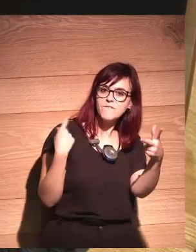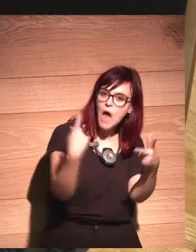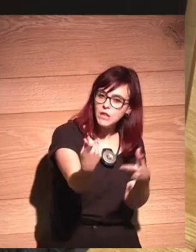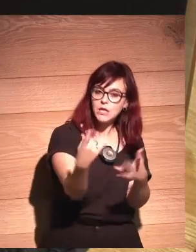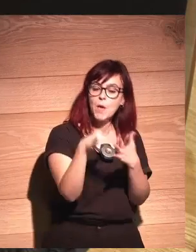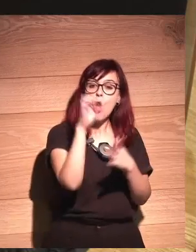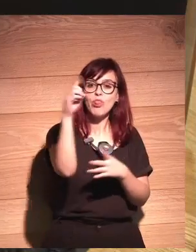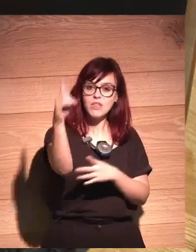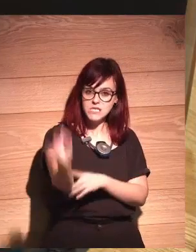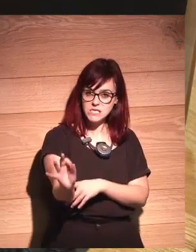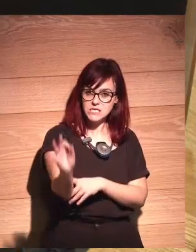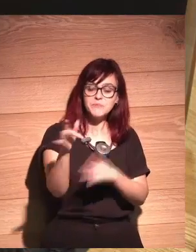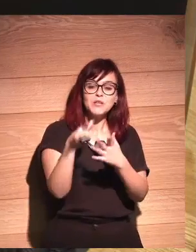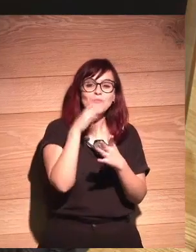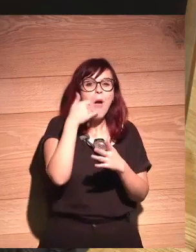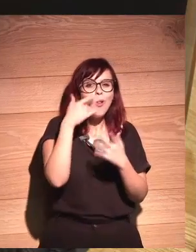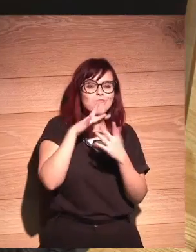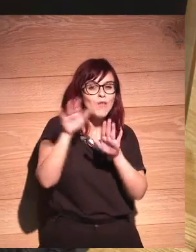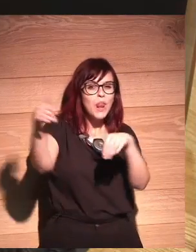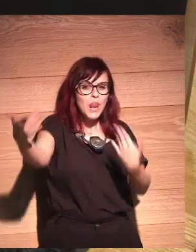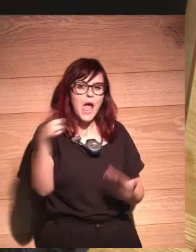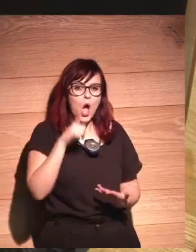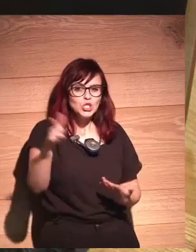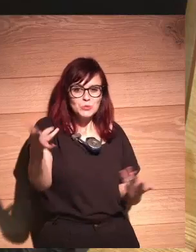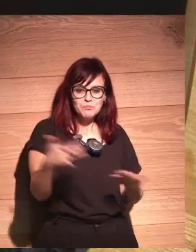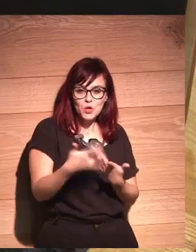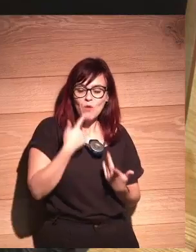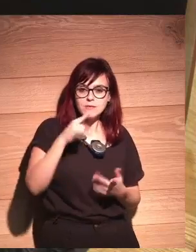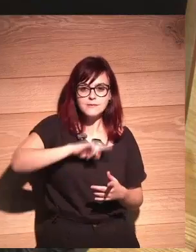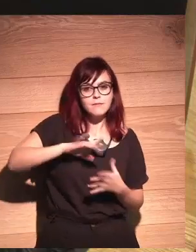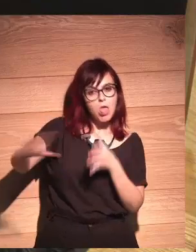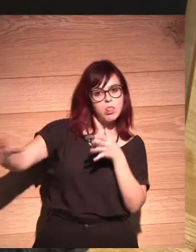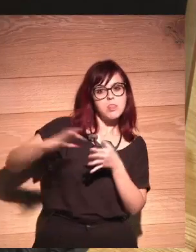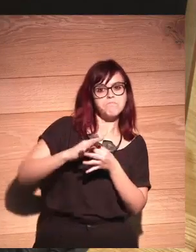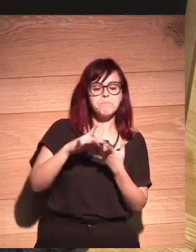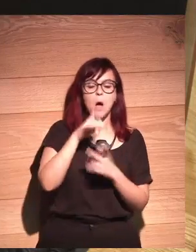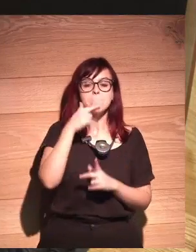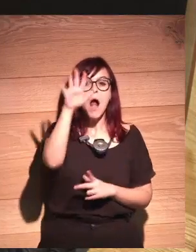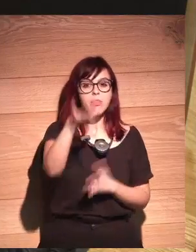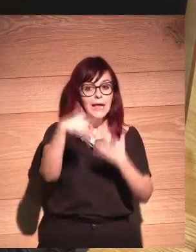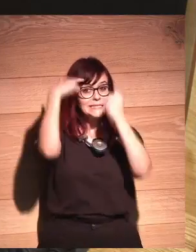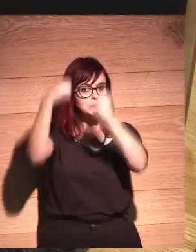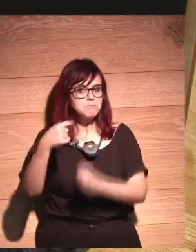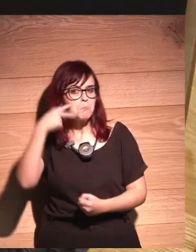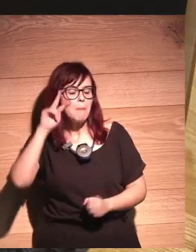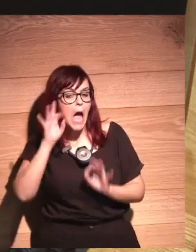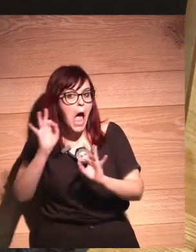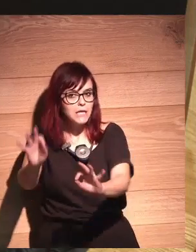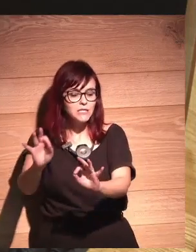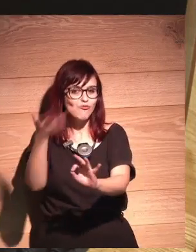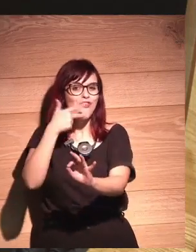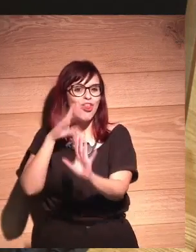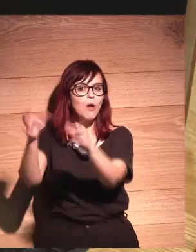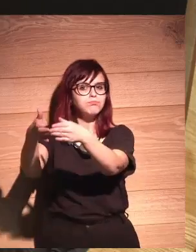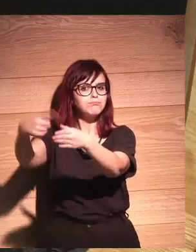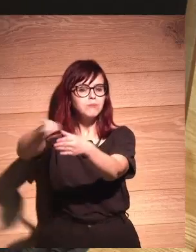I don't think that society has integrated SDGs. Some people are